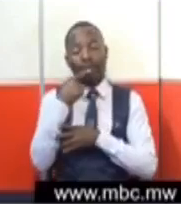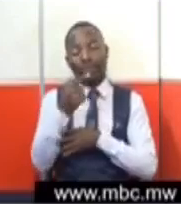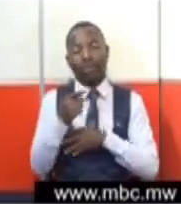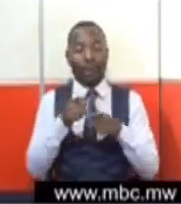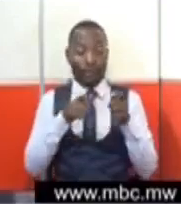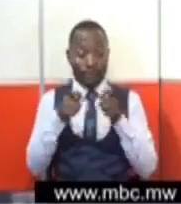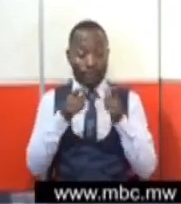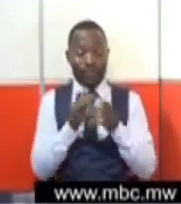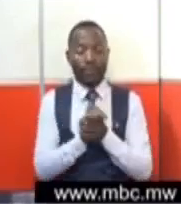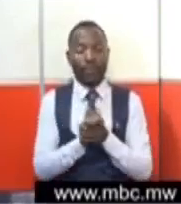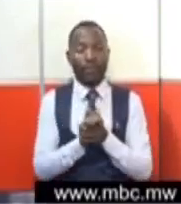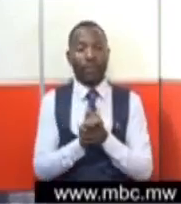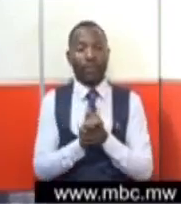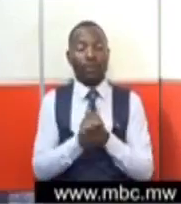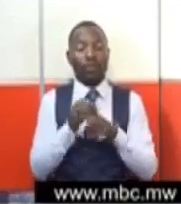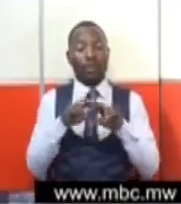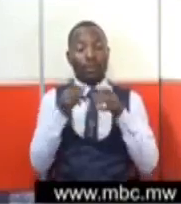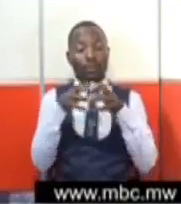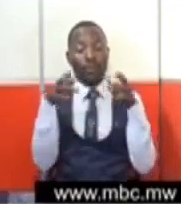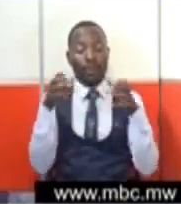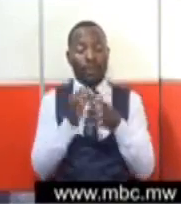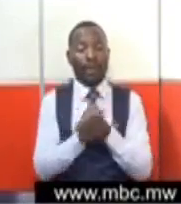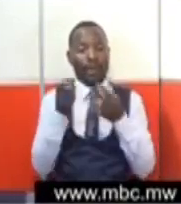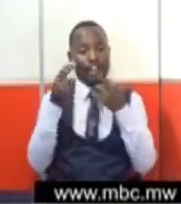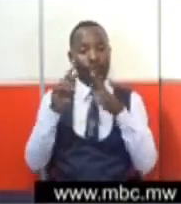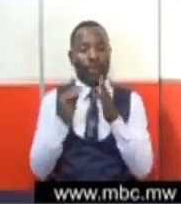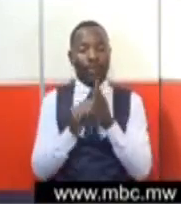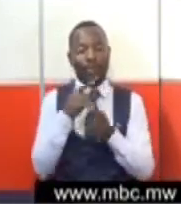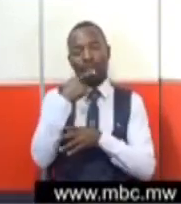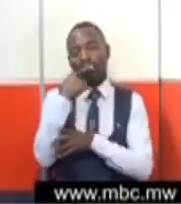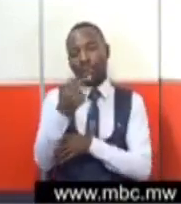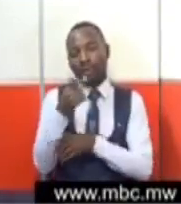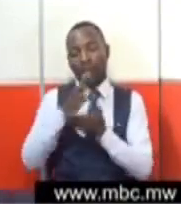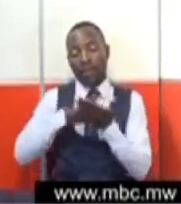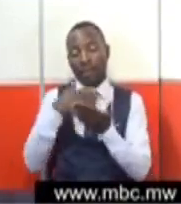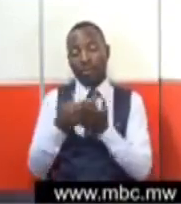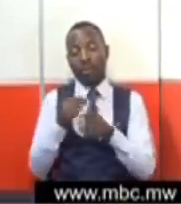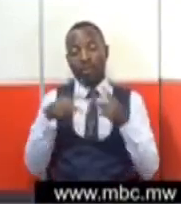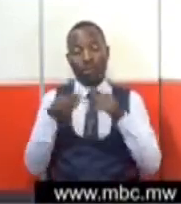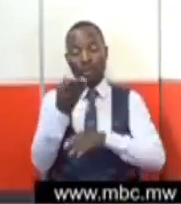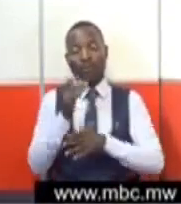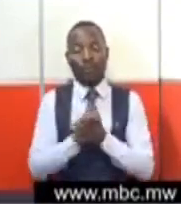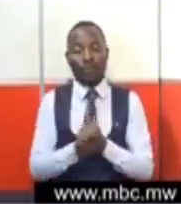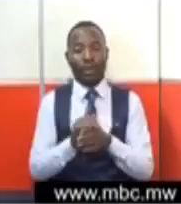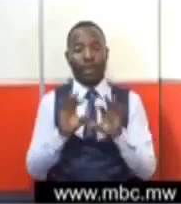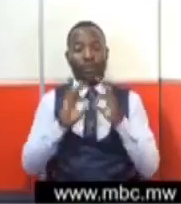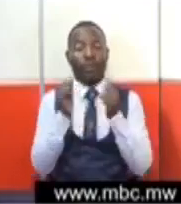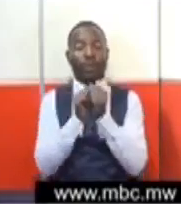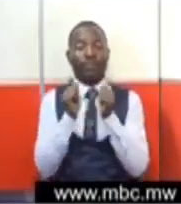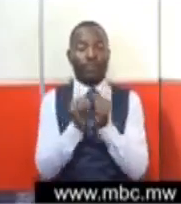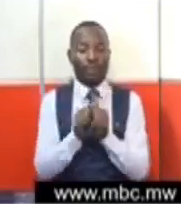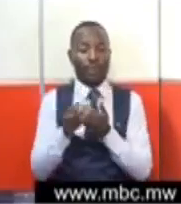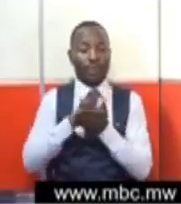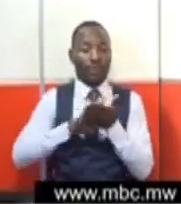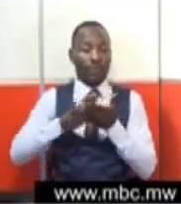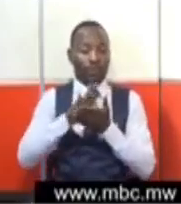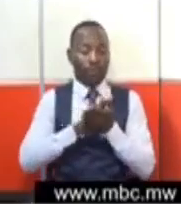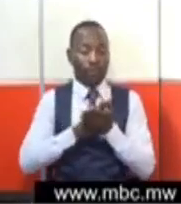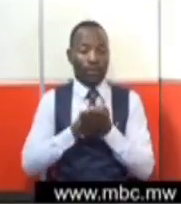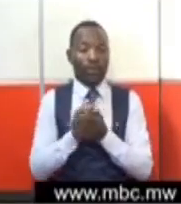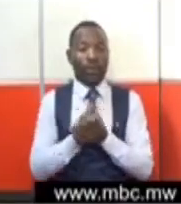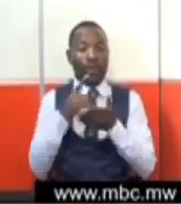managed to put the economy back on track. The report also says due to such challenges, many households are expected to enter